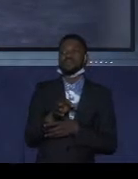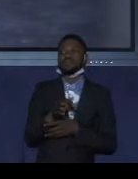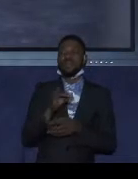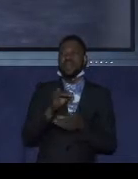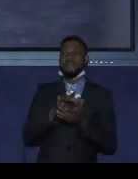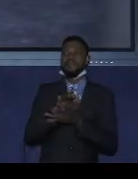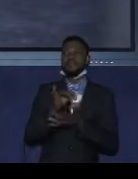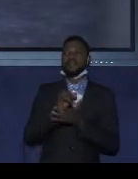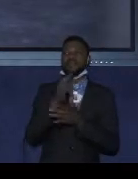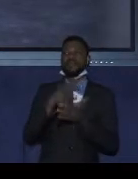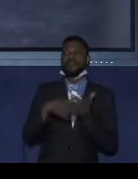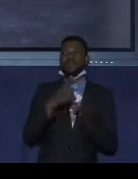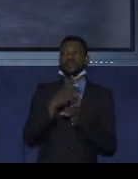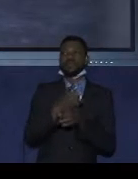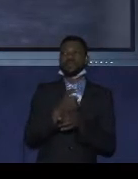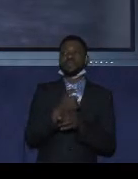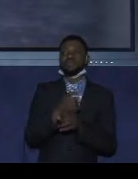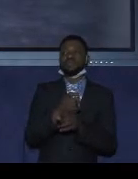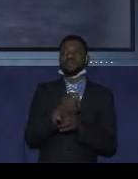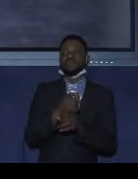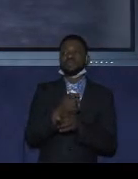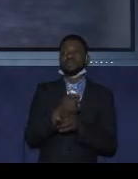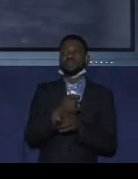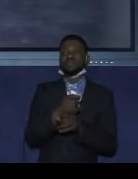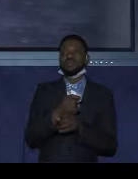6,500. And I believe that's what you got as well.